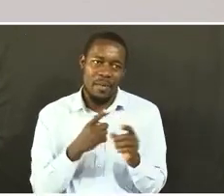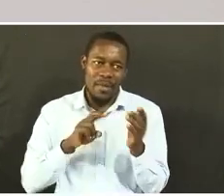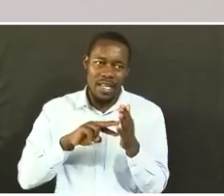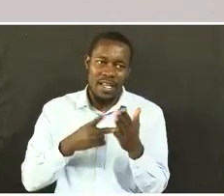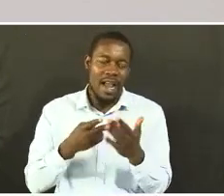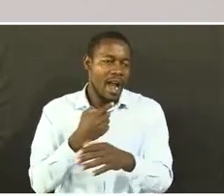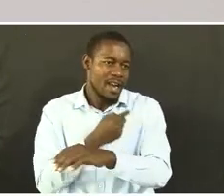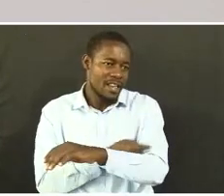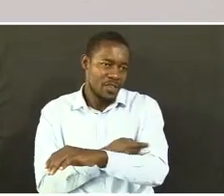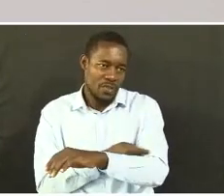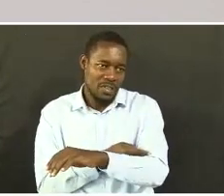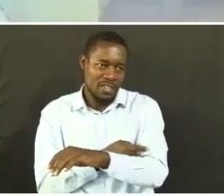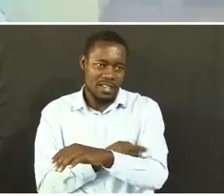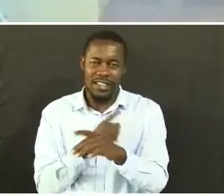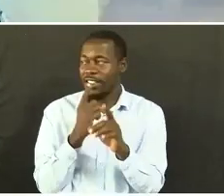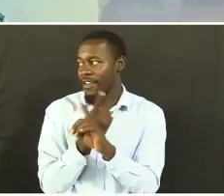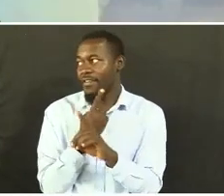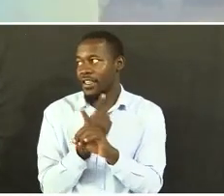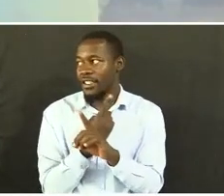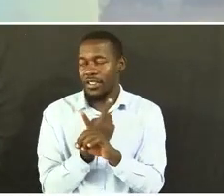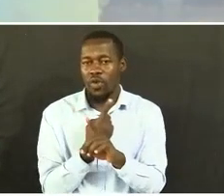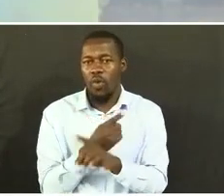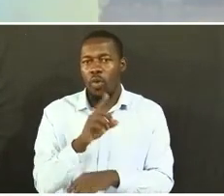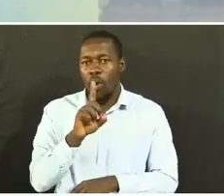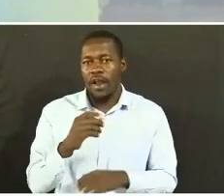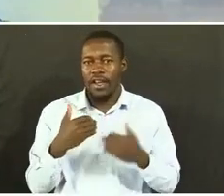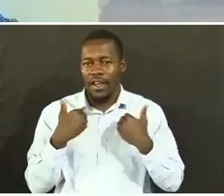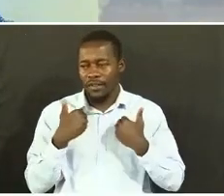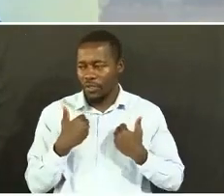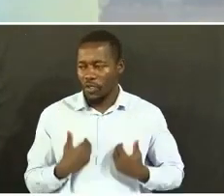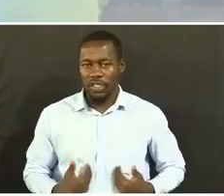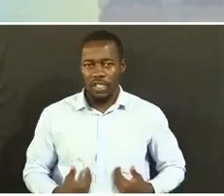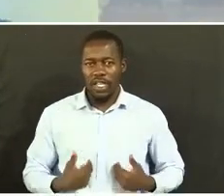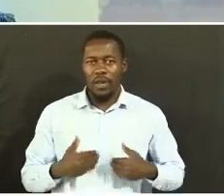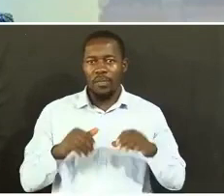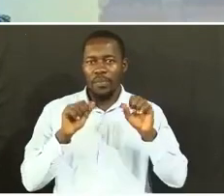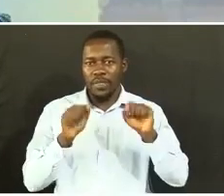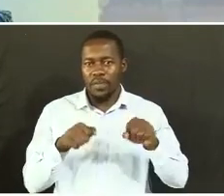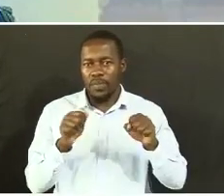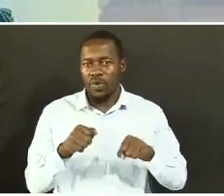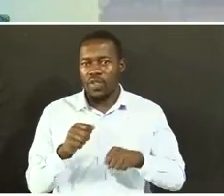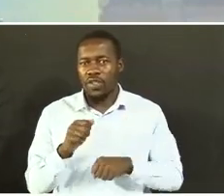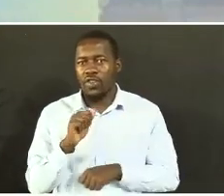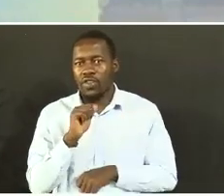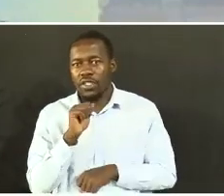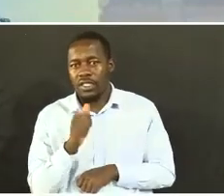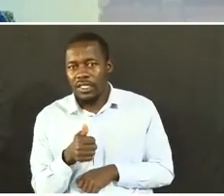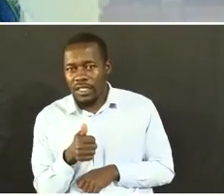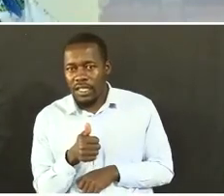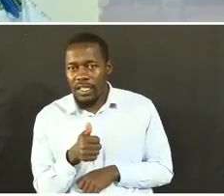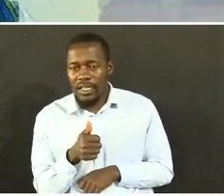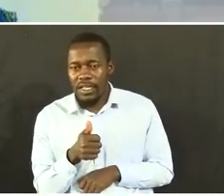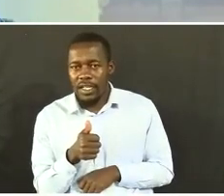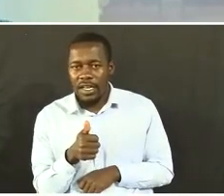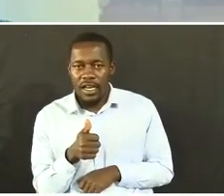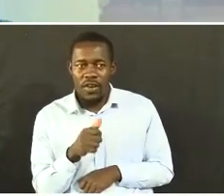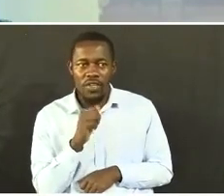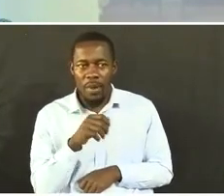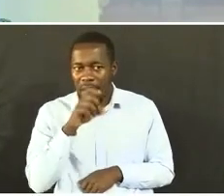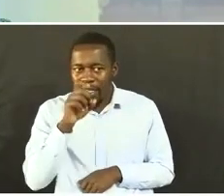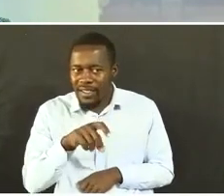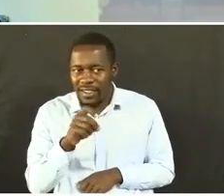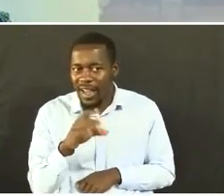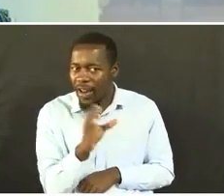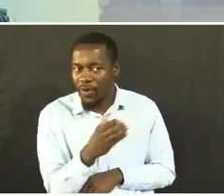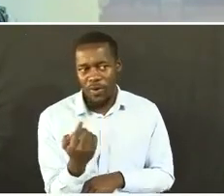tend to reinforce each other. One person could not be addicted to one thing, but they are doing another. But chances are that you start one addiction and it takes you to